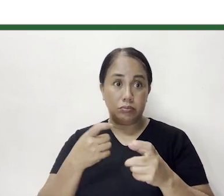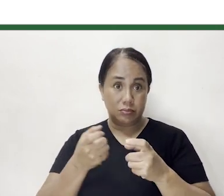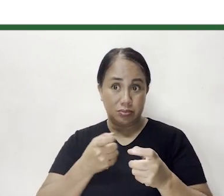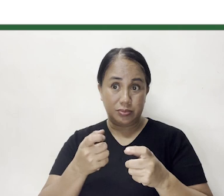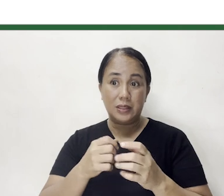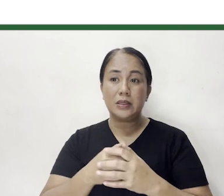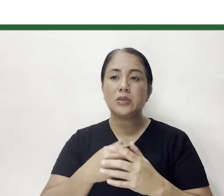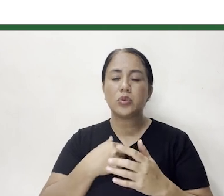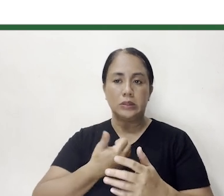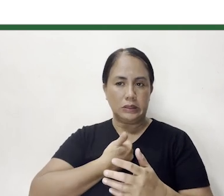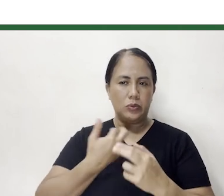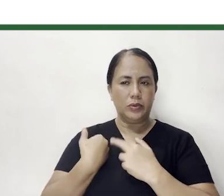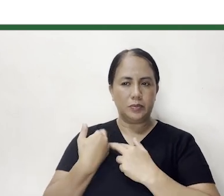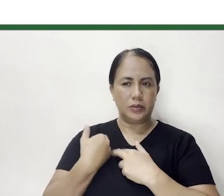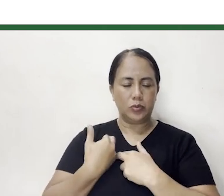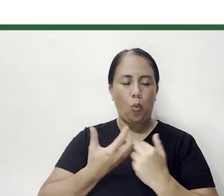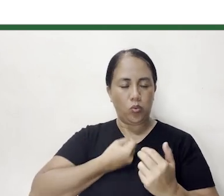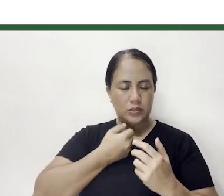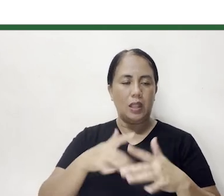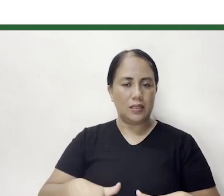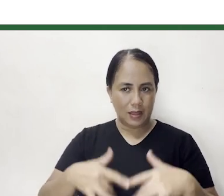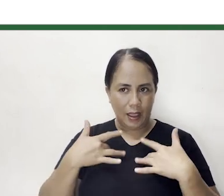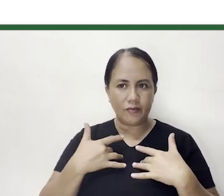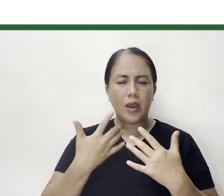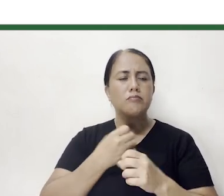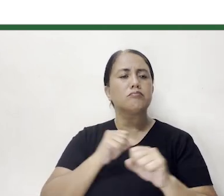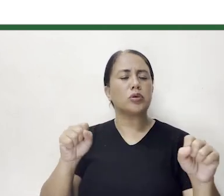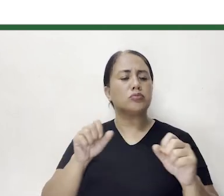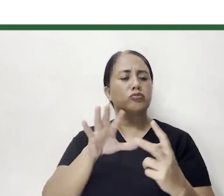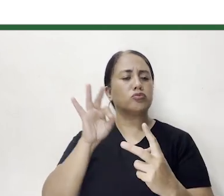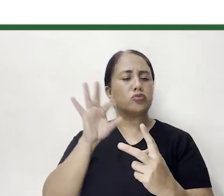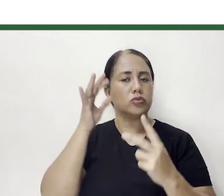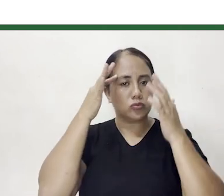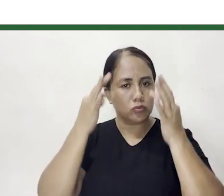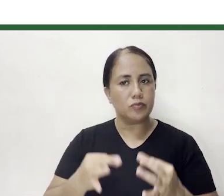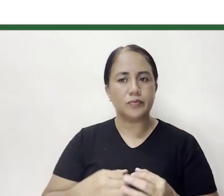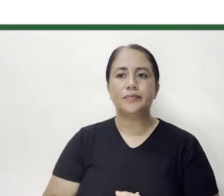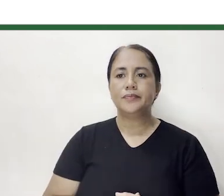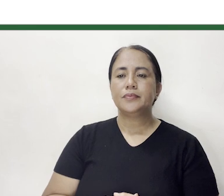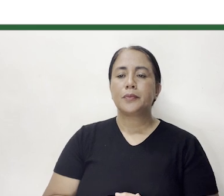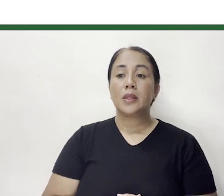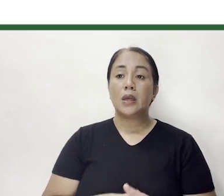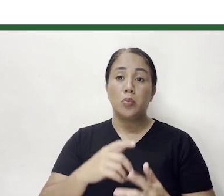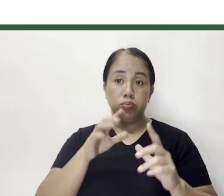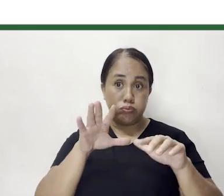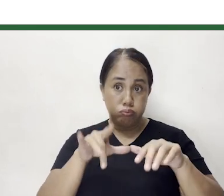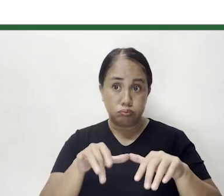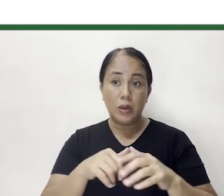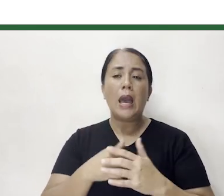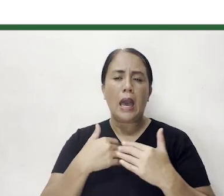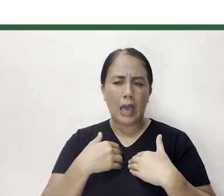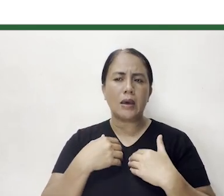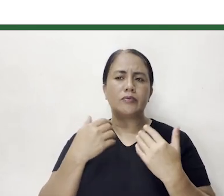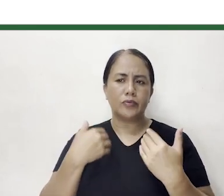Individual autonomy is being in charge of one's life and having the freedom to make one's own choices. Persons